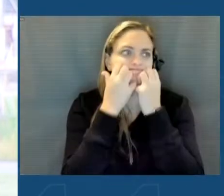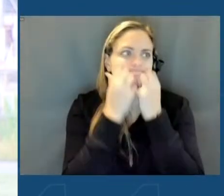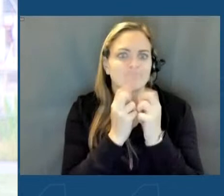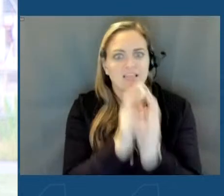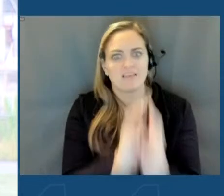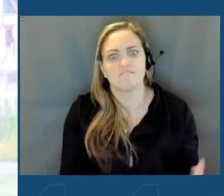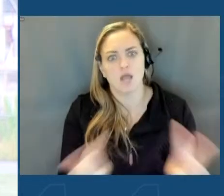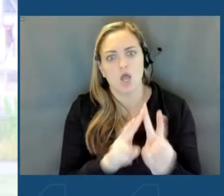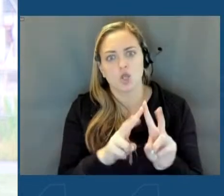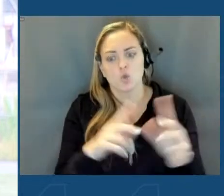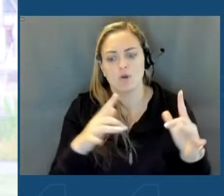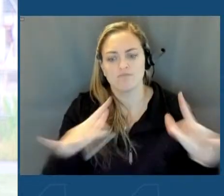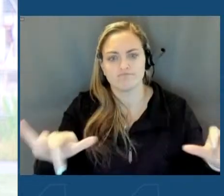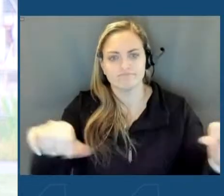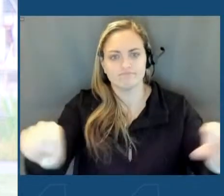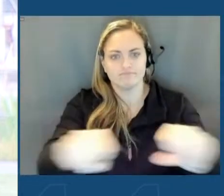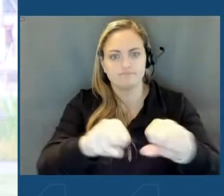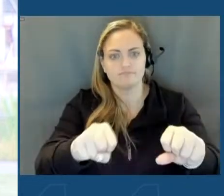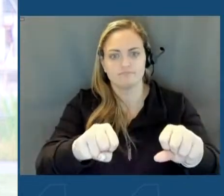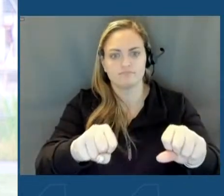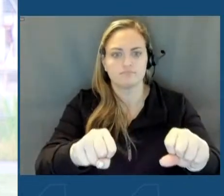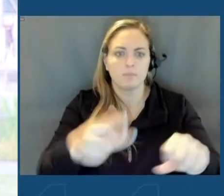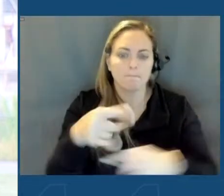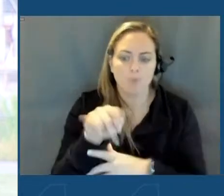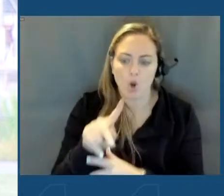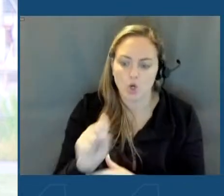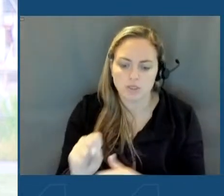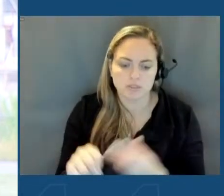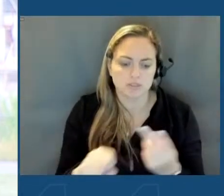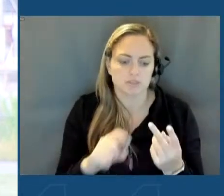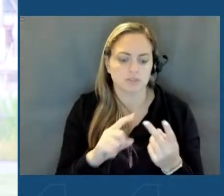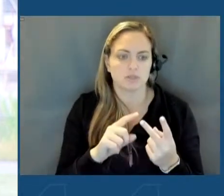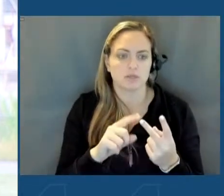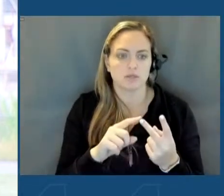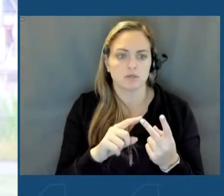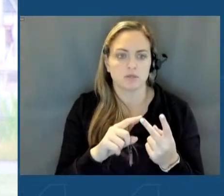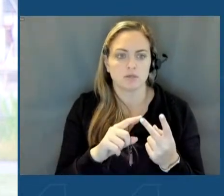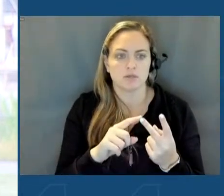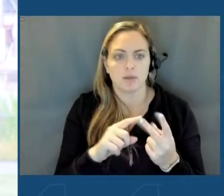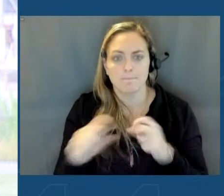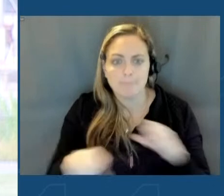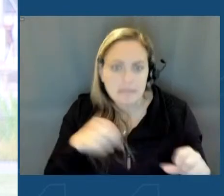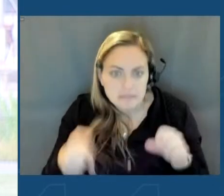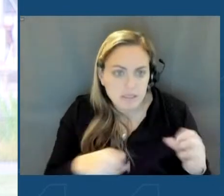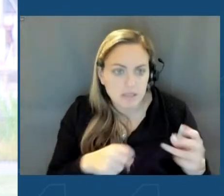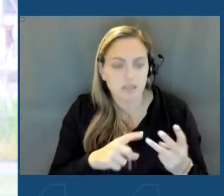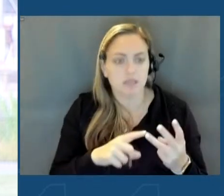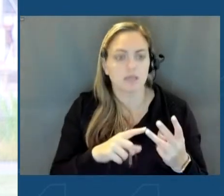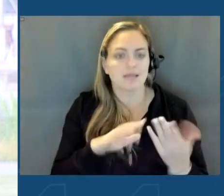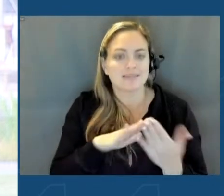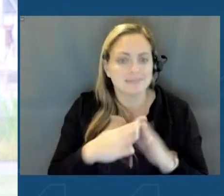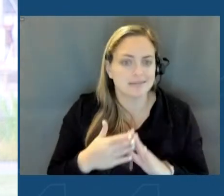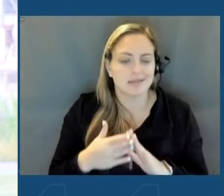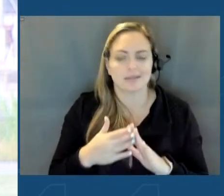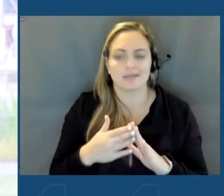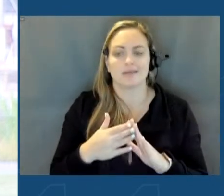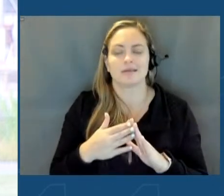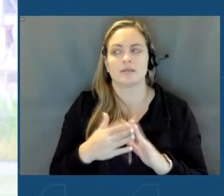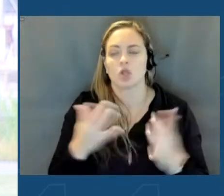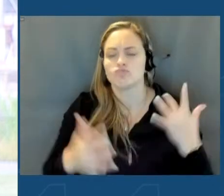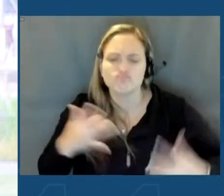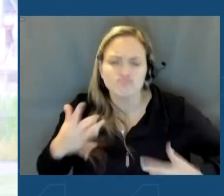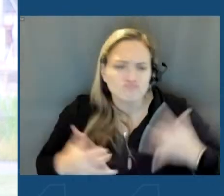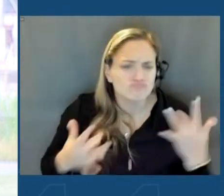open spaces, of parks, of bicycling, and cities that are vibrant and